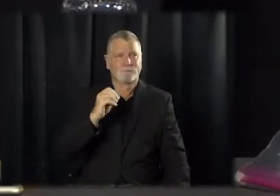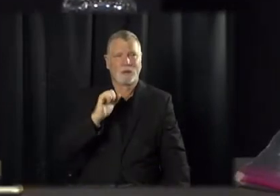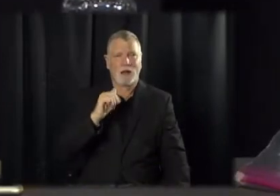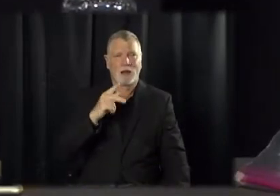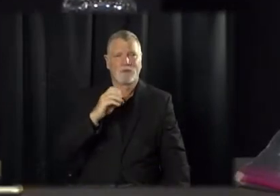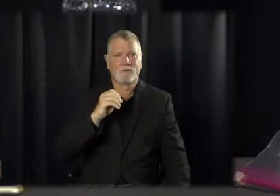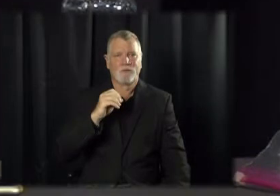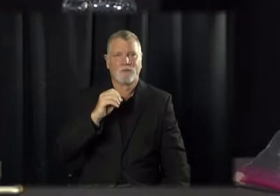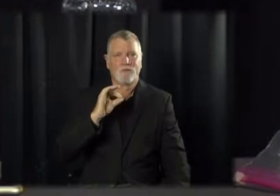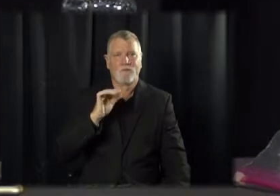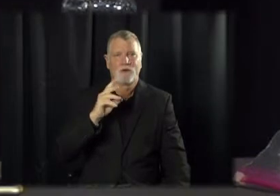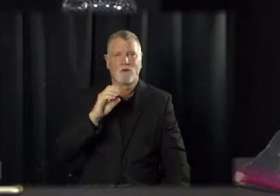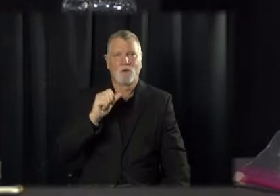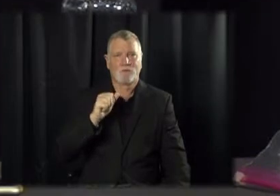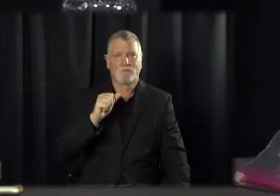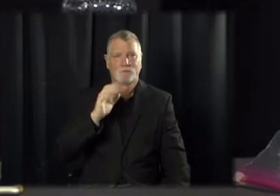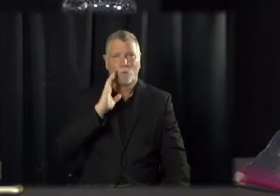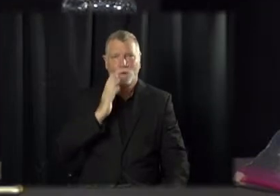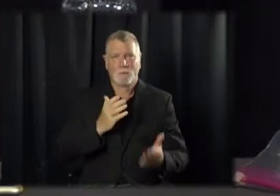Figueroa will be presenting